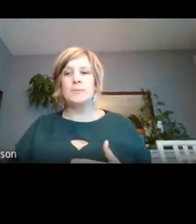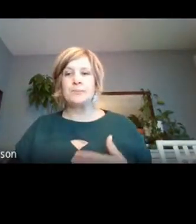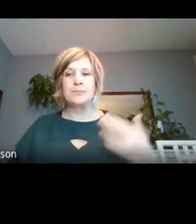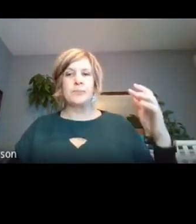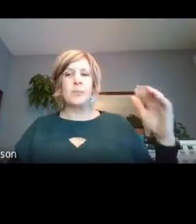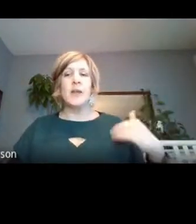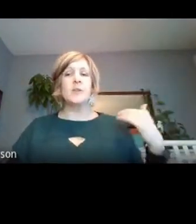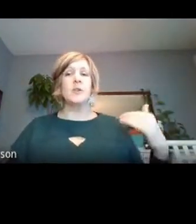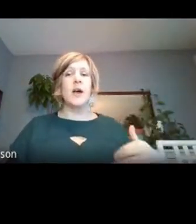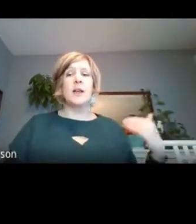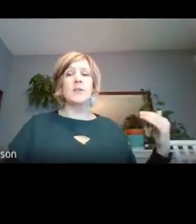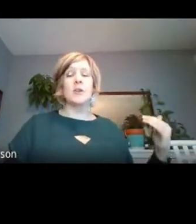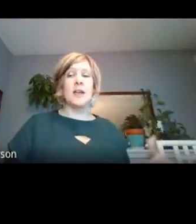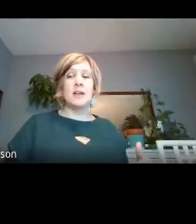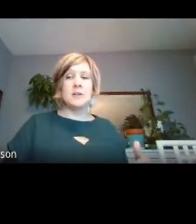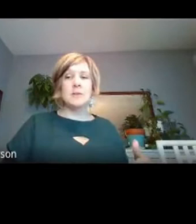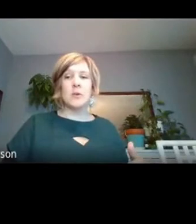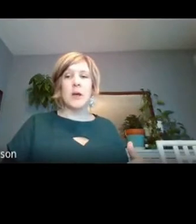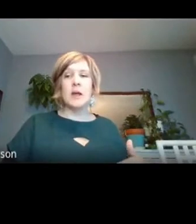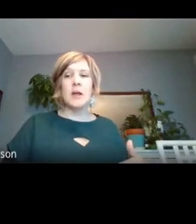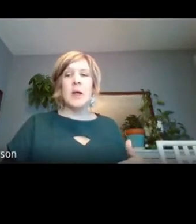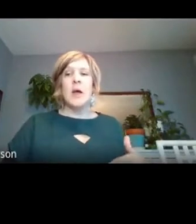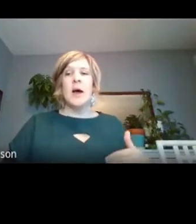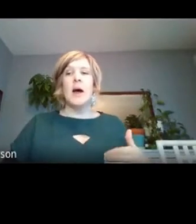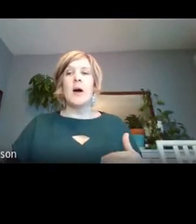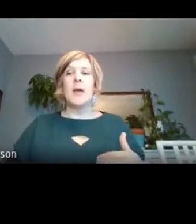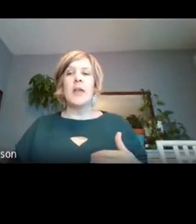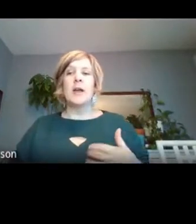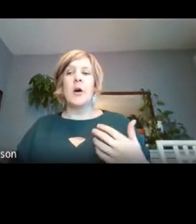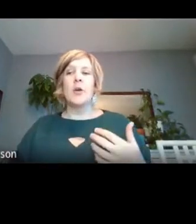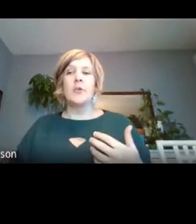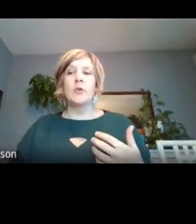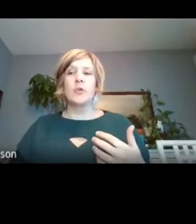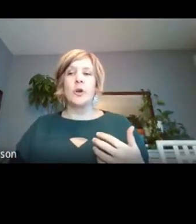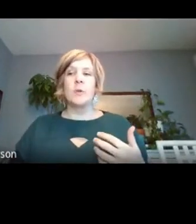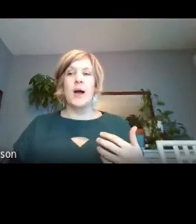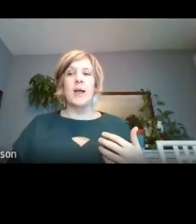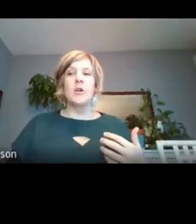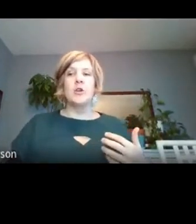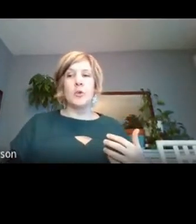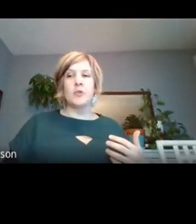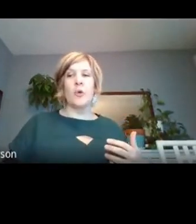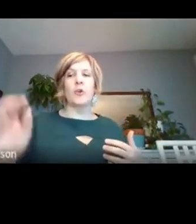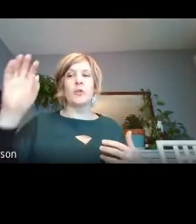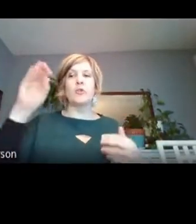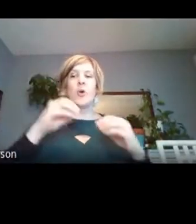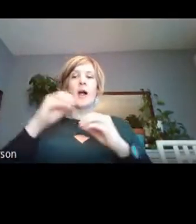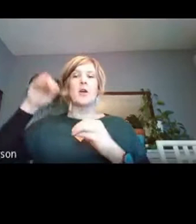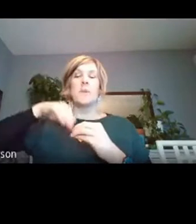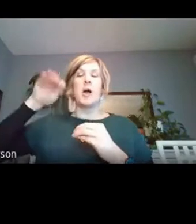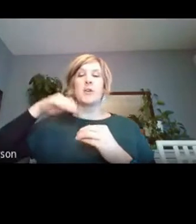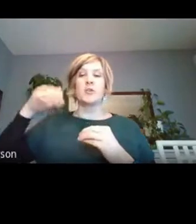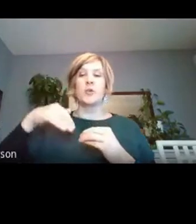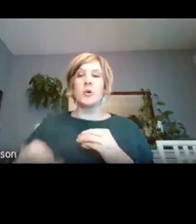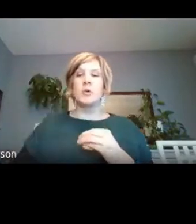answered unanswered hidden okay um and then i could also sort it by newest force so